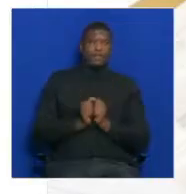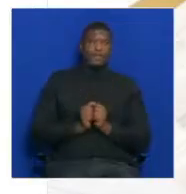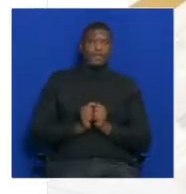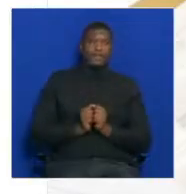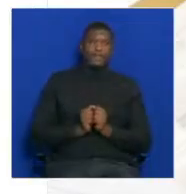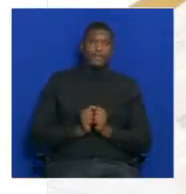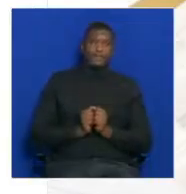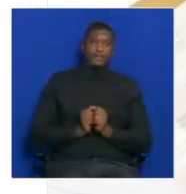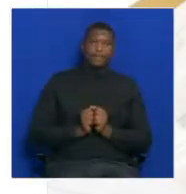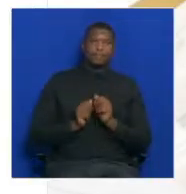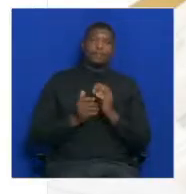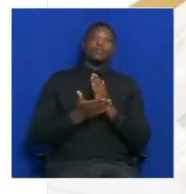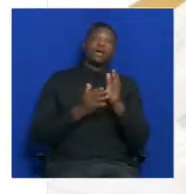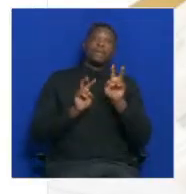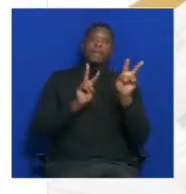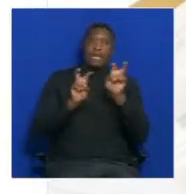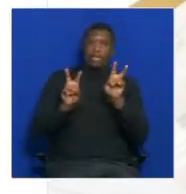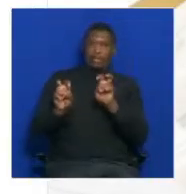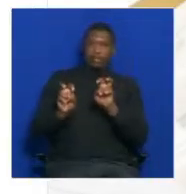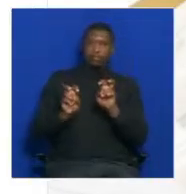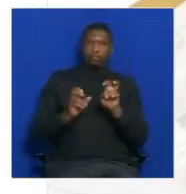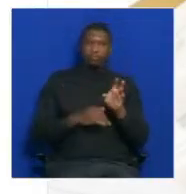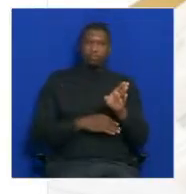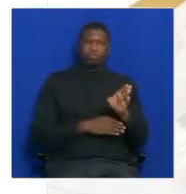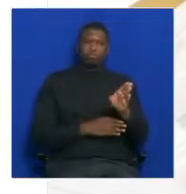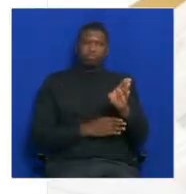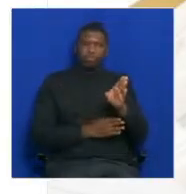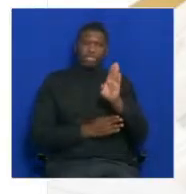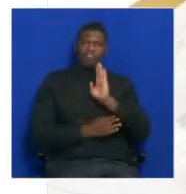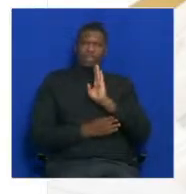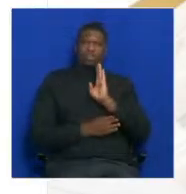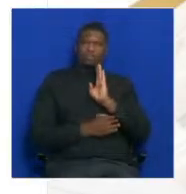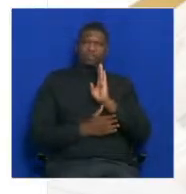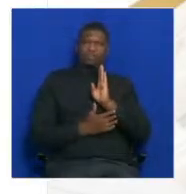come directly to the ID's office.